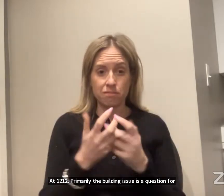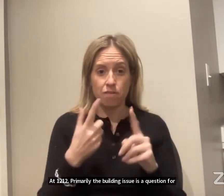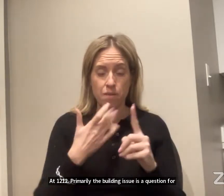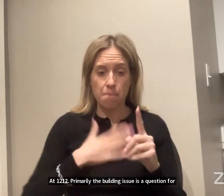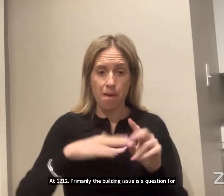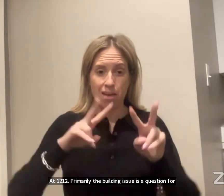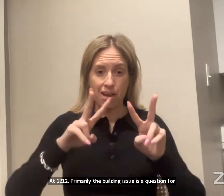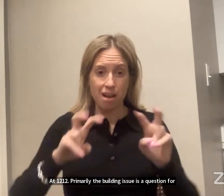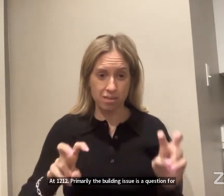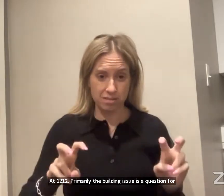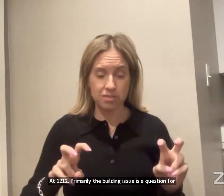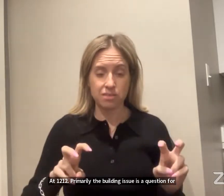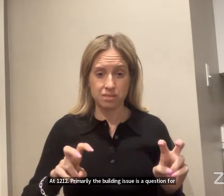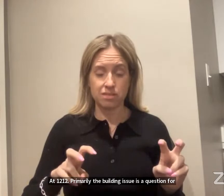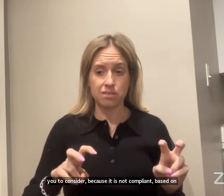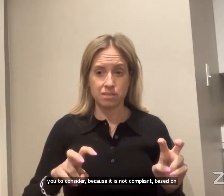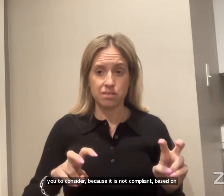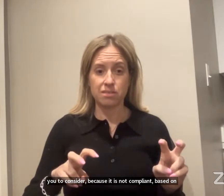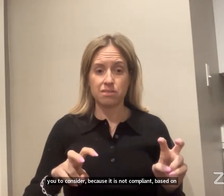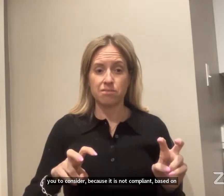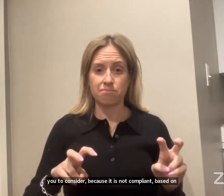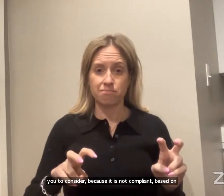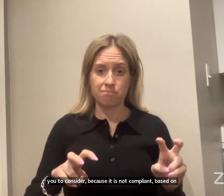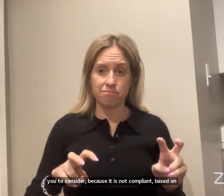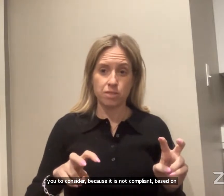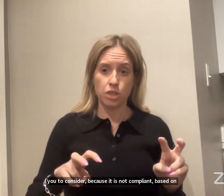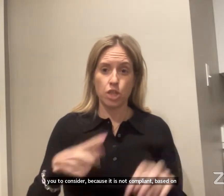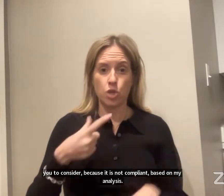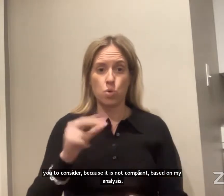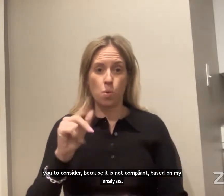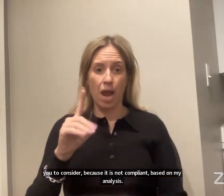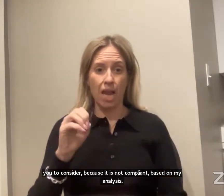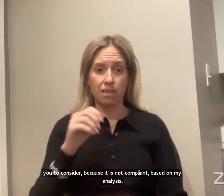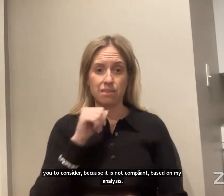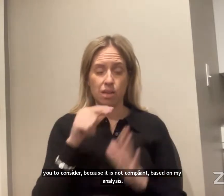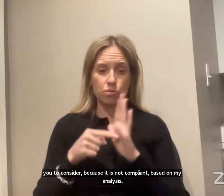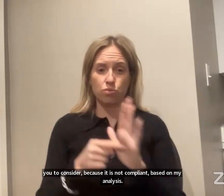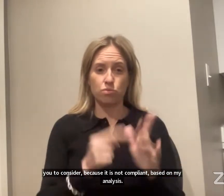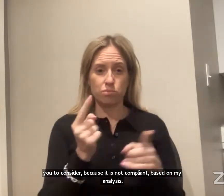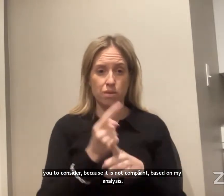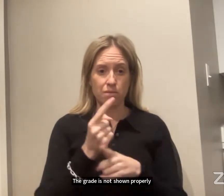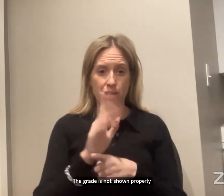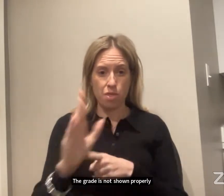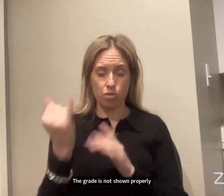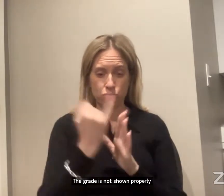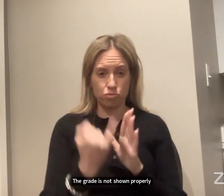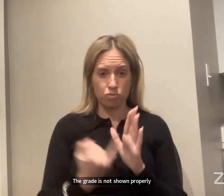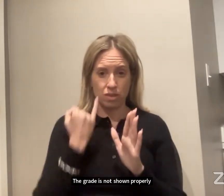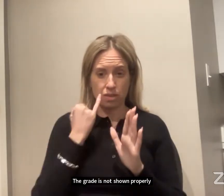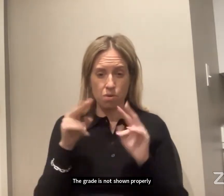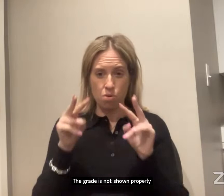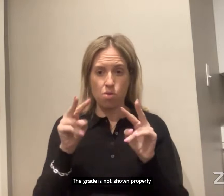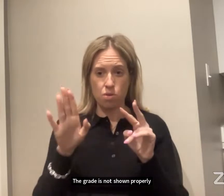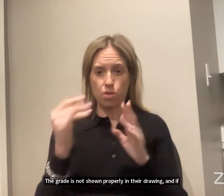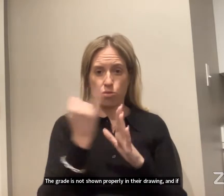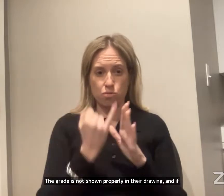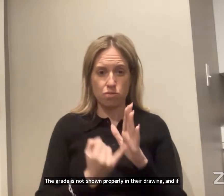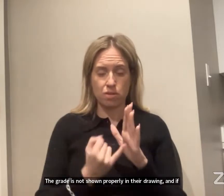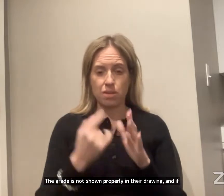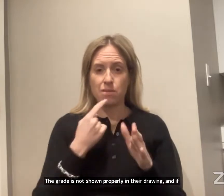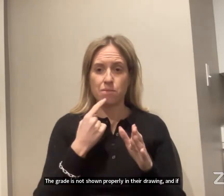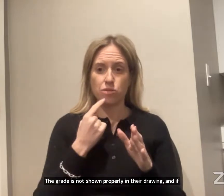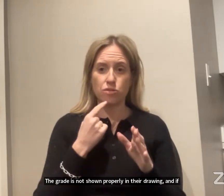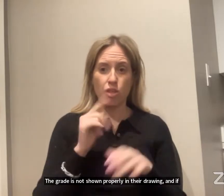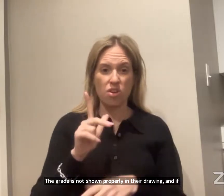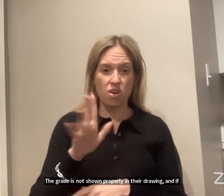analysis. The grade is not shown properly in their drawing. And if you look at their drawing, they measure the building height to be 34 foot